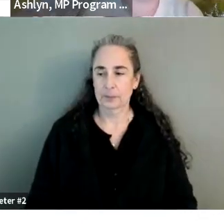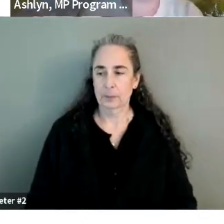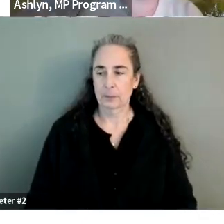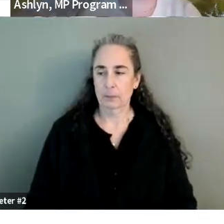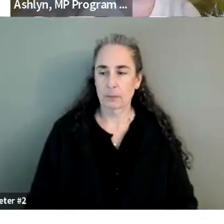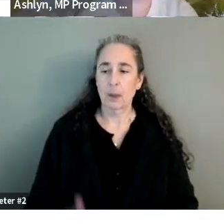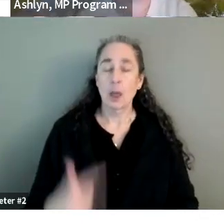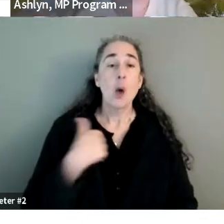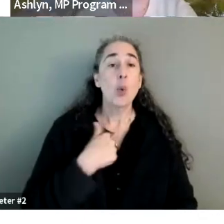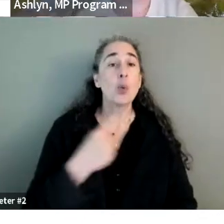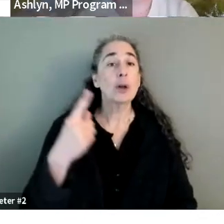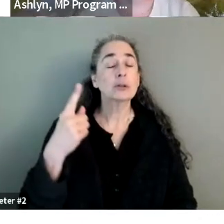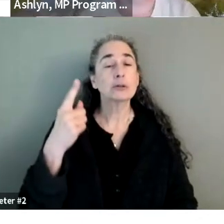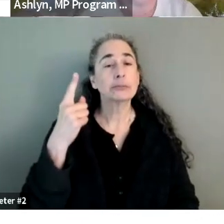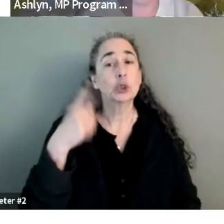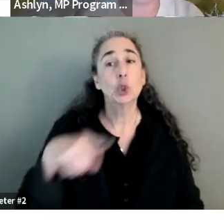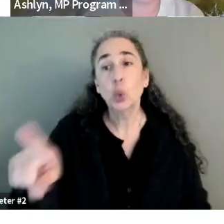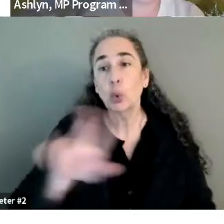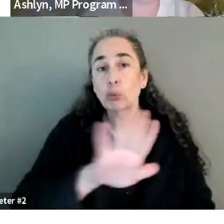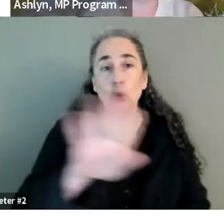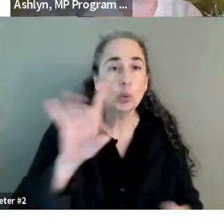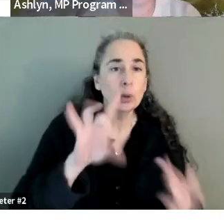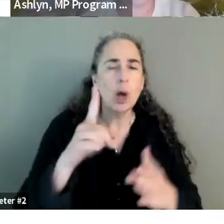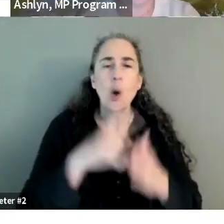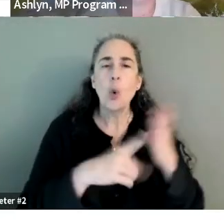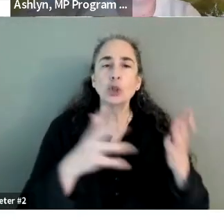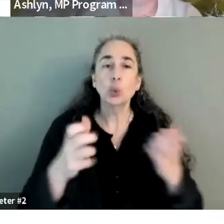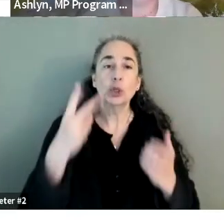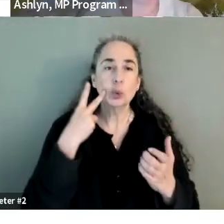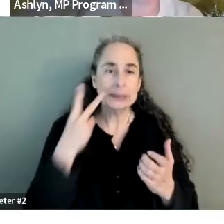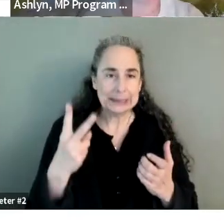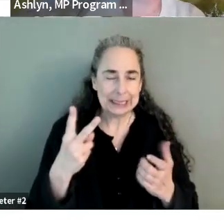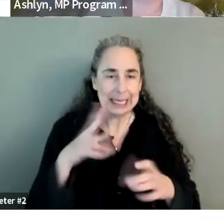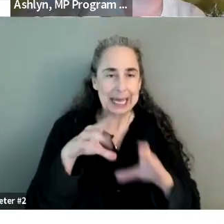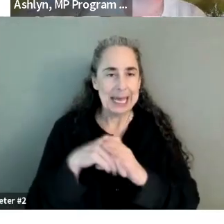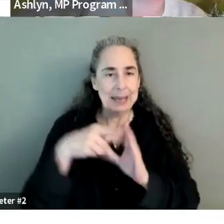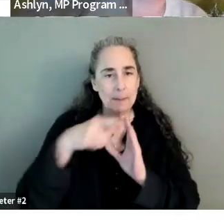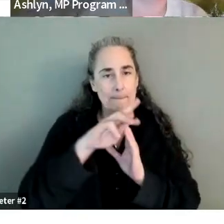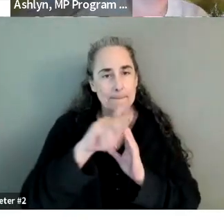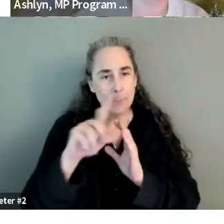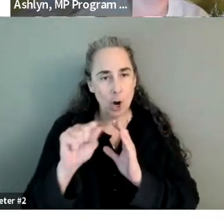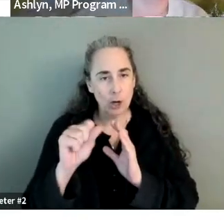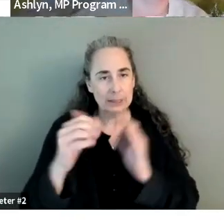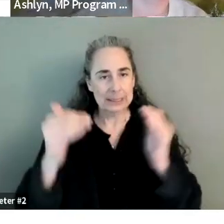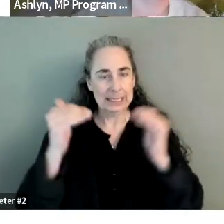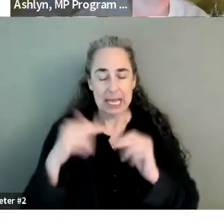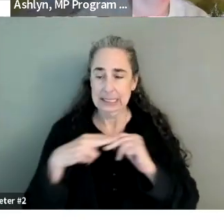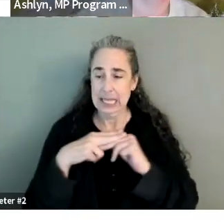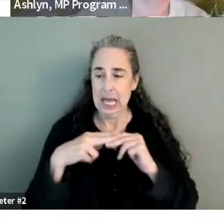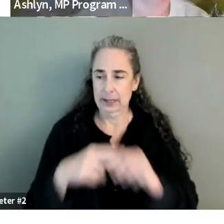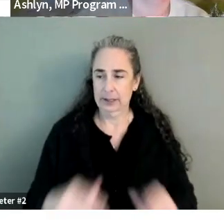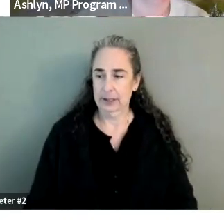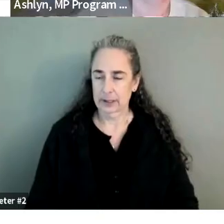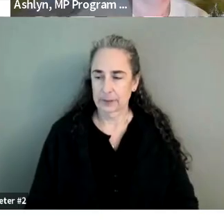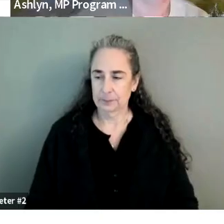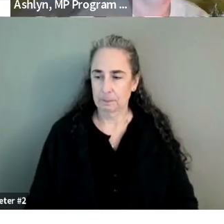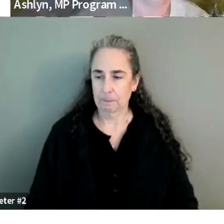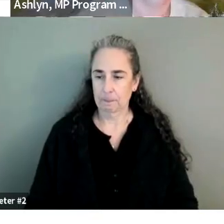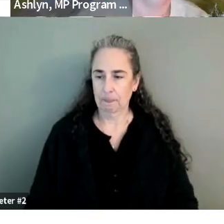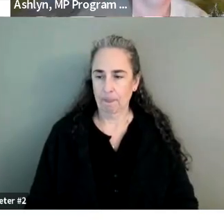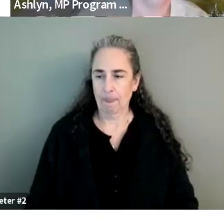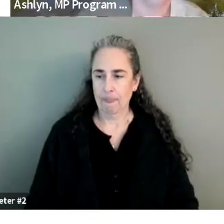And we want to hear from you. What would you like to see in our parks? Next slide.